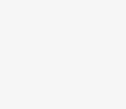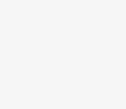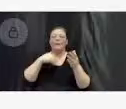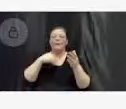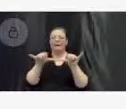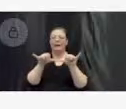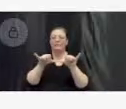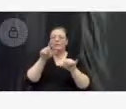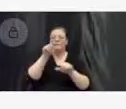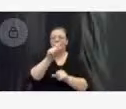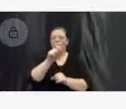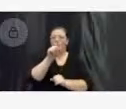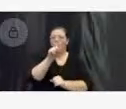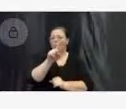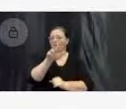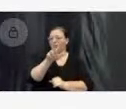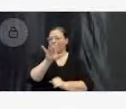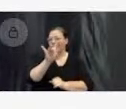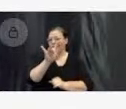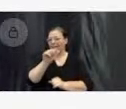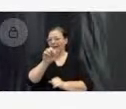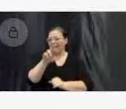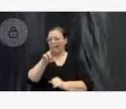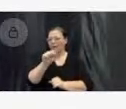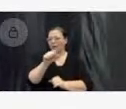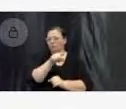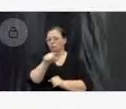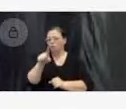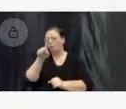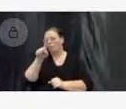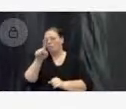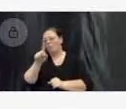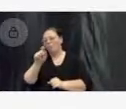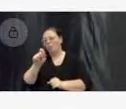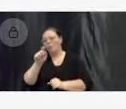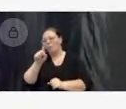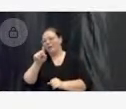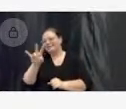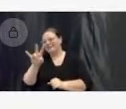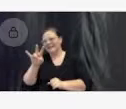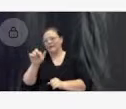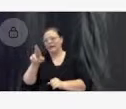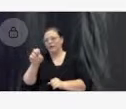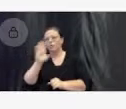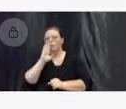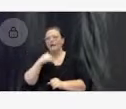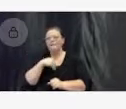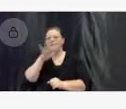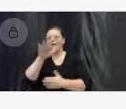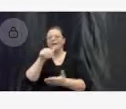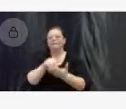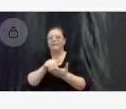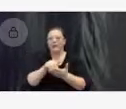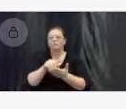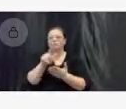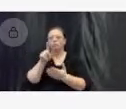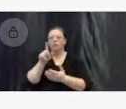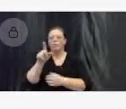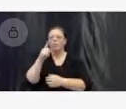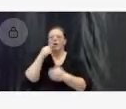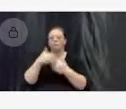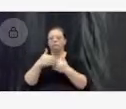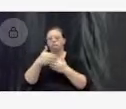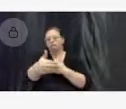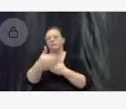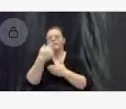from 0.13 acres to 1.7 acres. There will be 5,120 linear feet of new streets